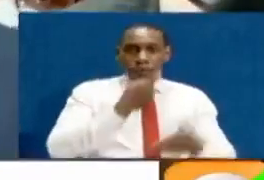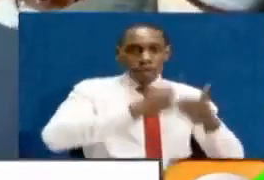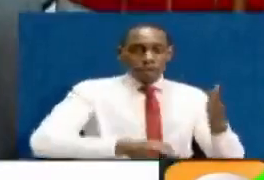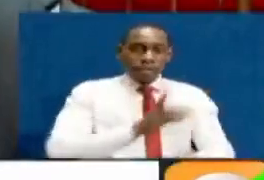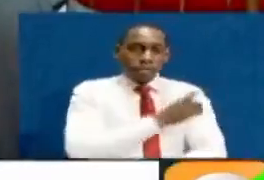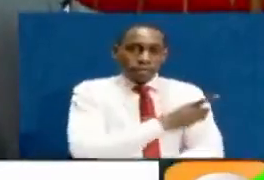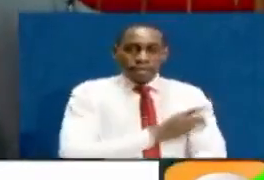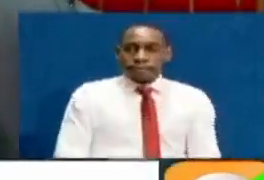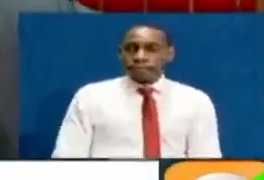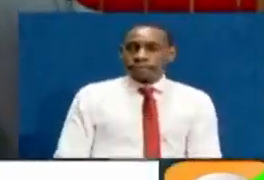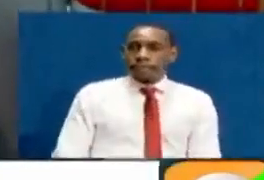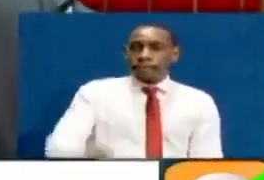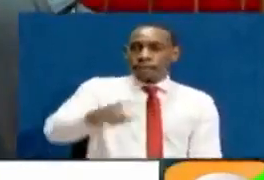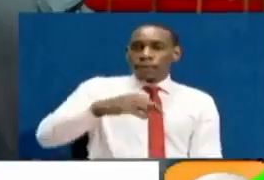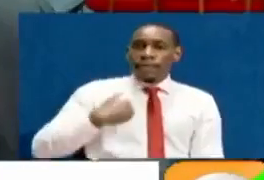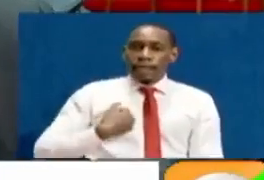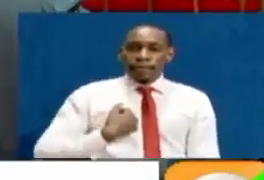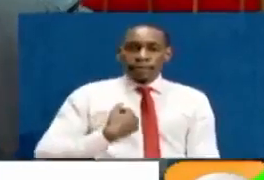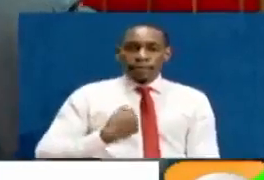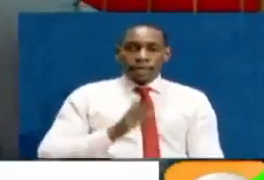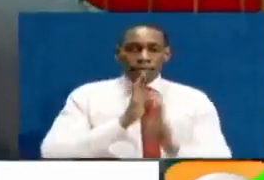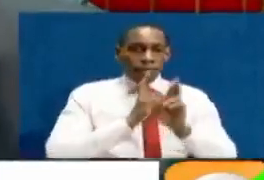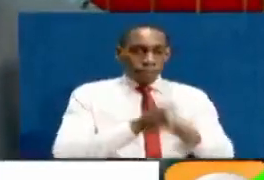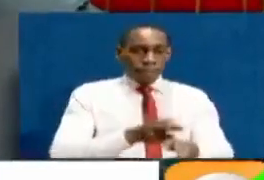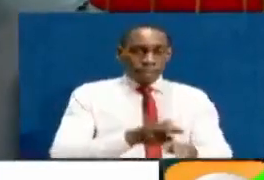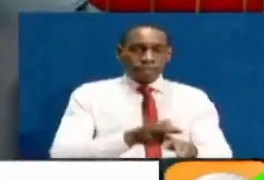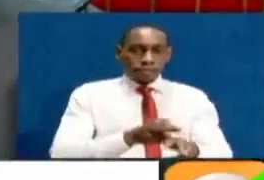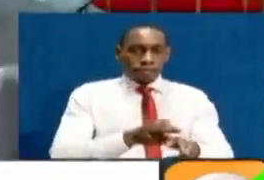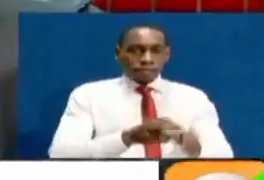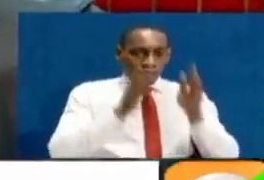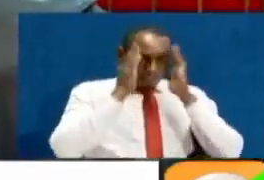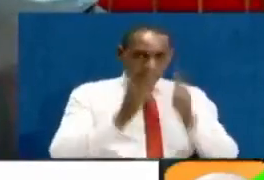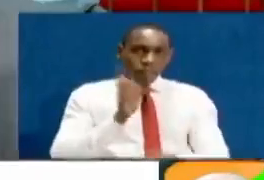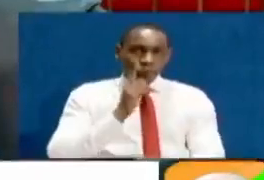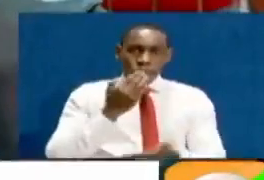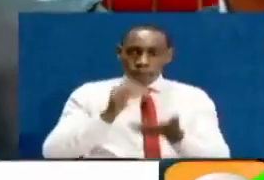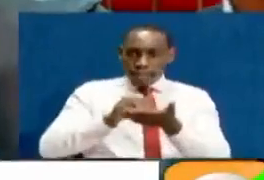expenses for doctors. We have registered our commitment tomorrow to write